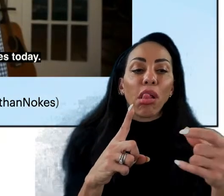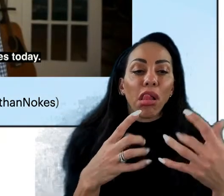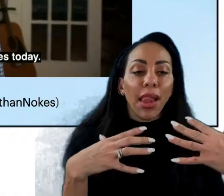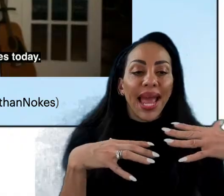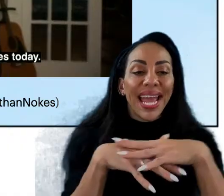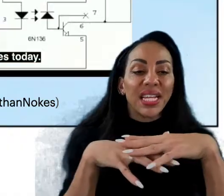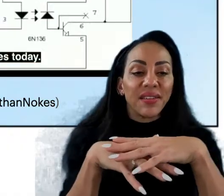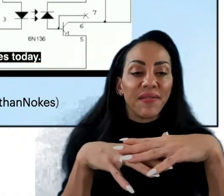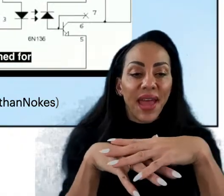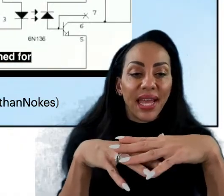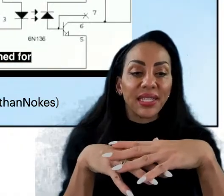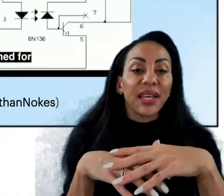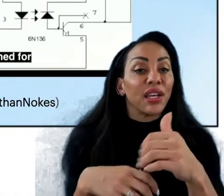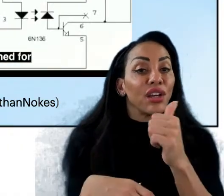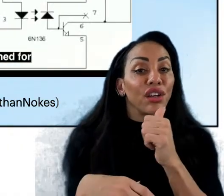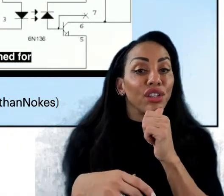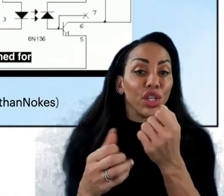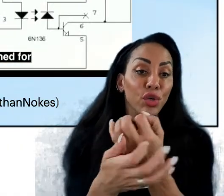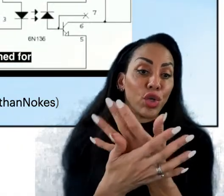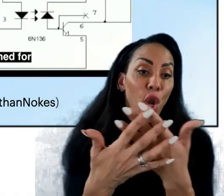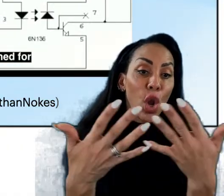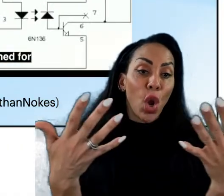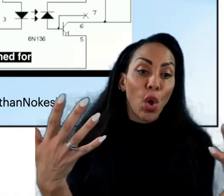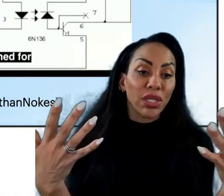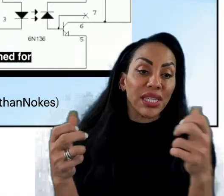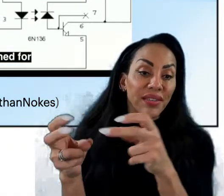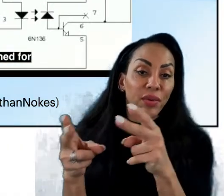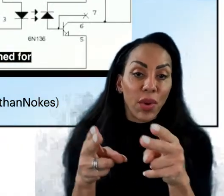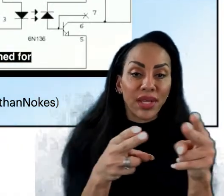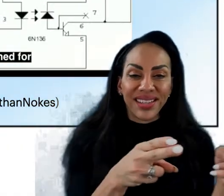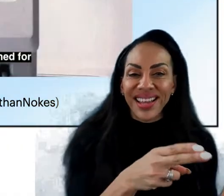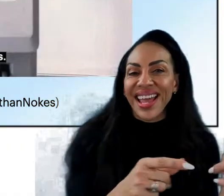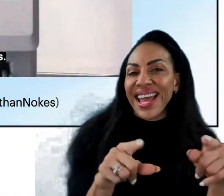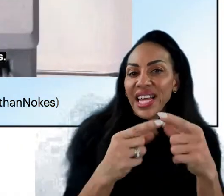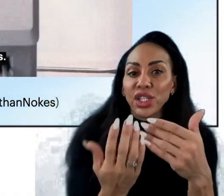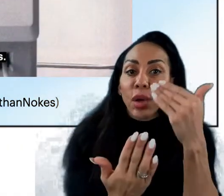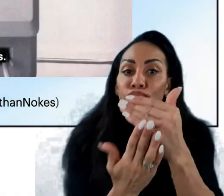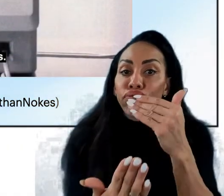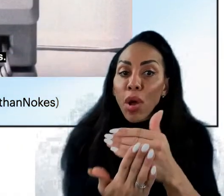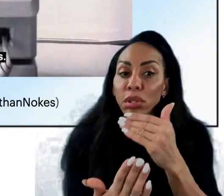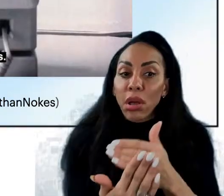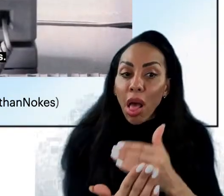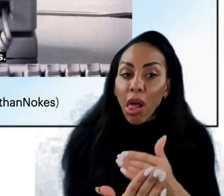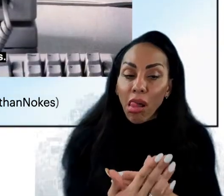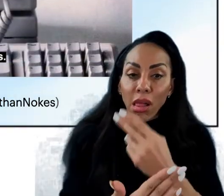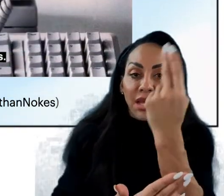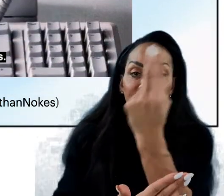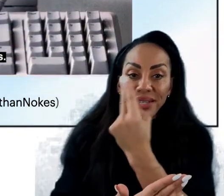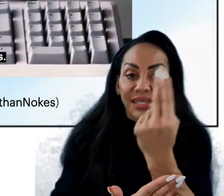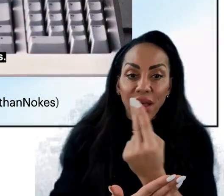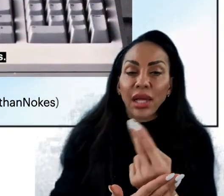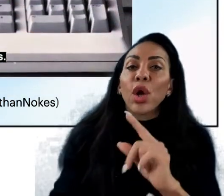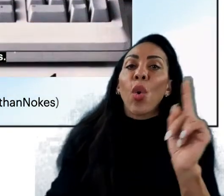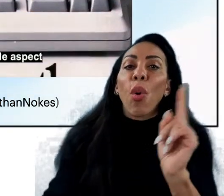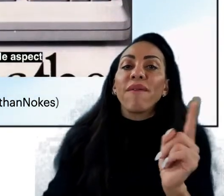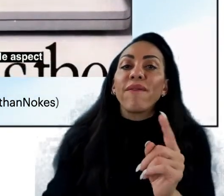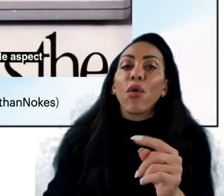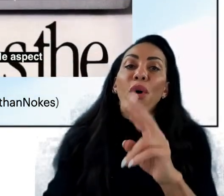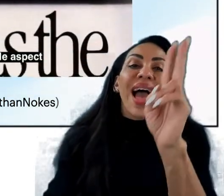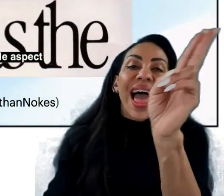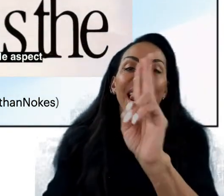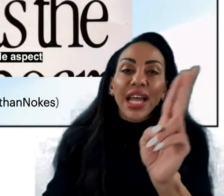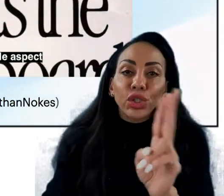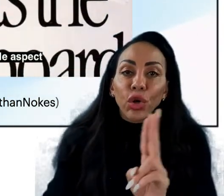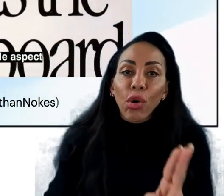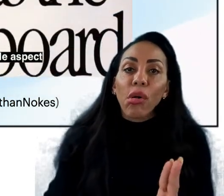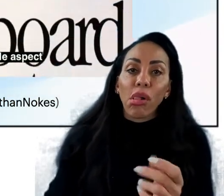musical uses today. It's essentially just a digital protocol designed for electronic instruments and computers. Today, MIDI is now